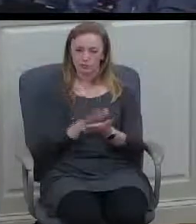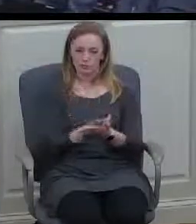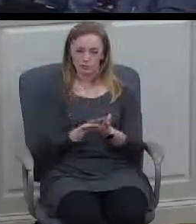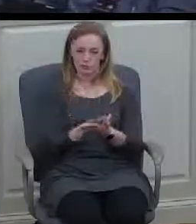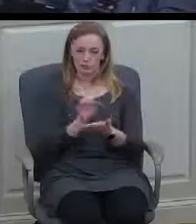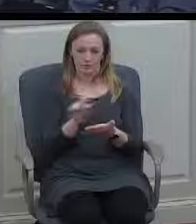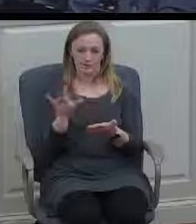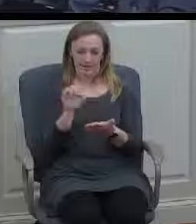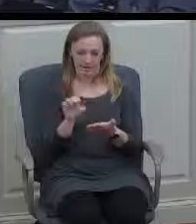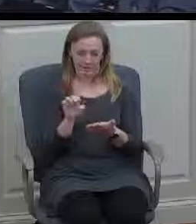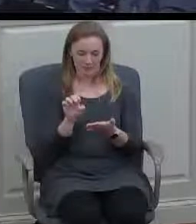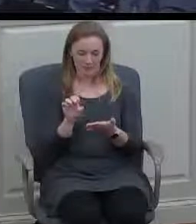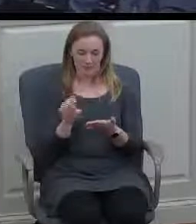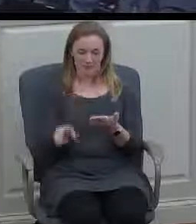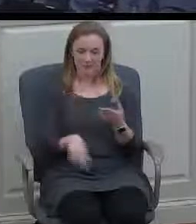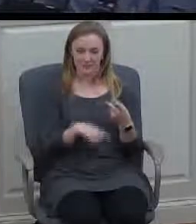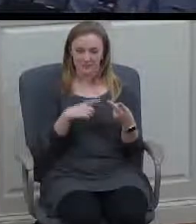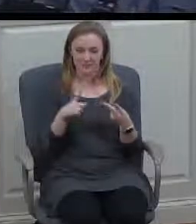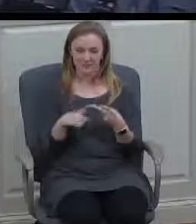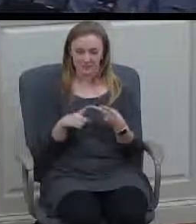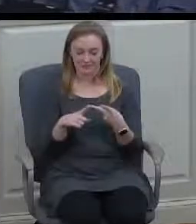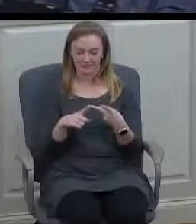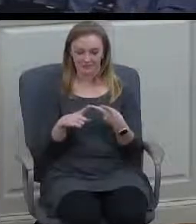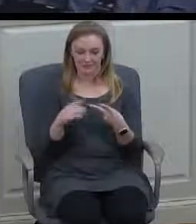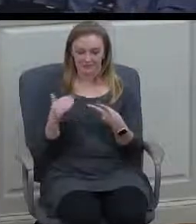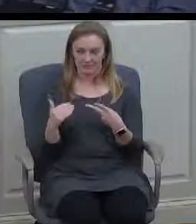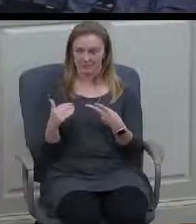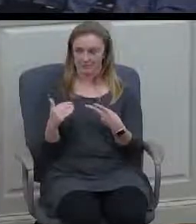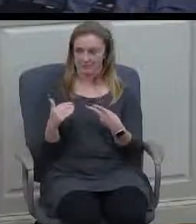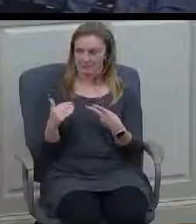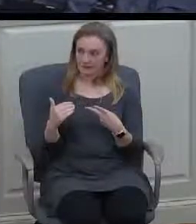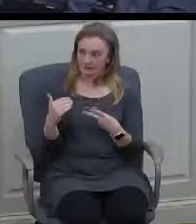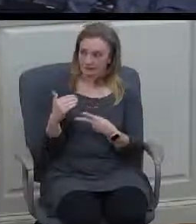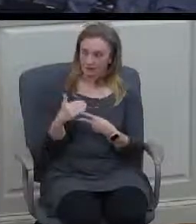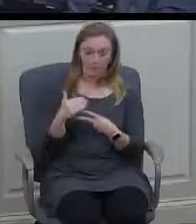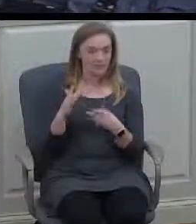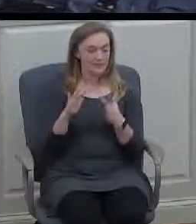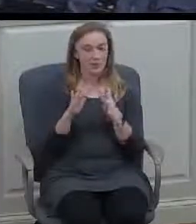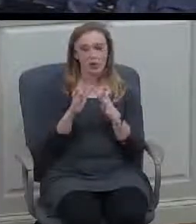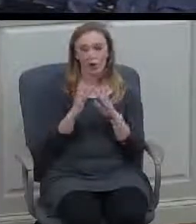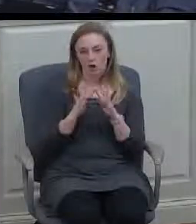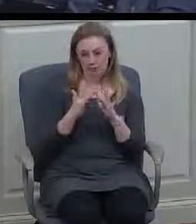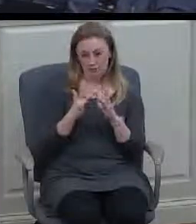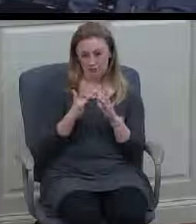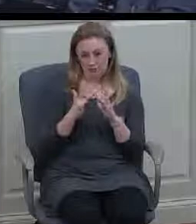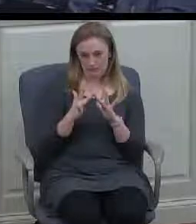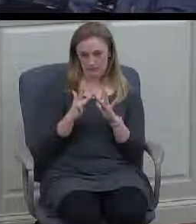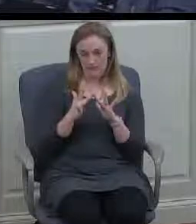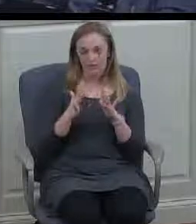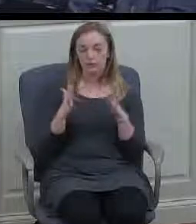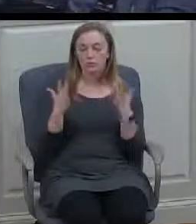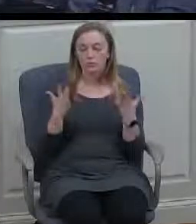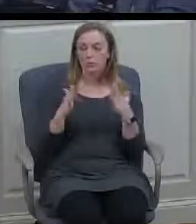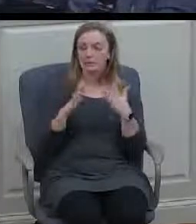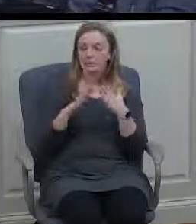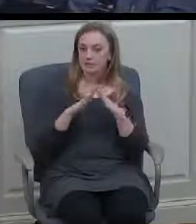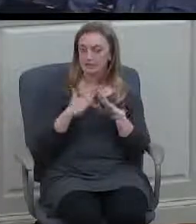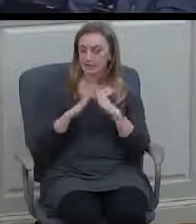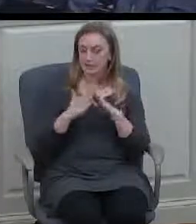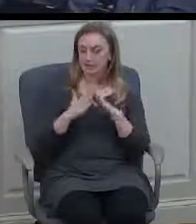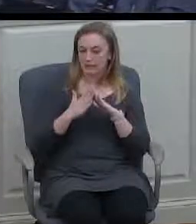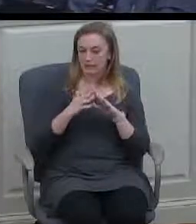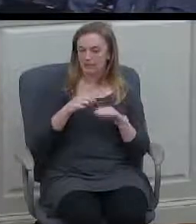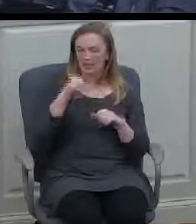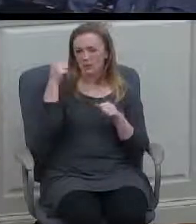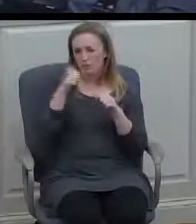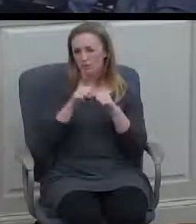style. And The the previous other, item was is an online auction. correct. So the city, I don't